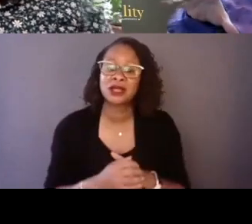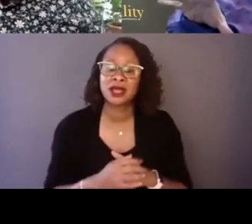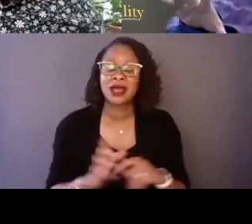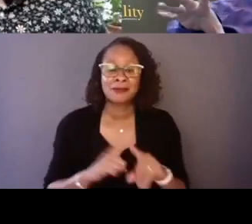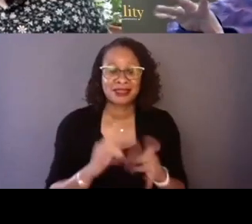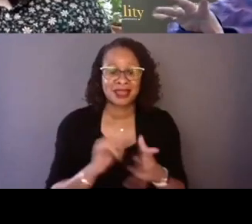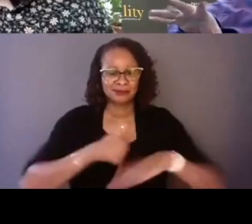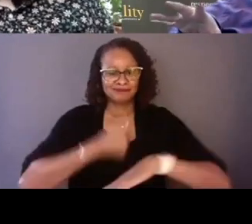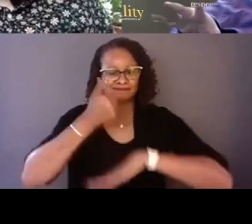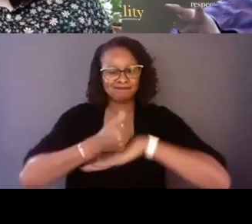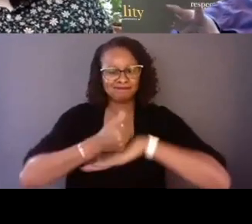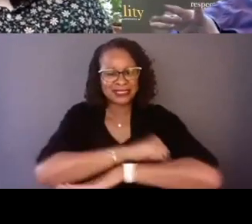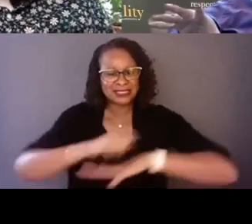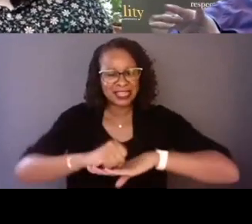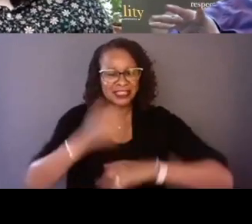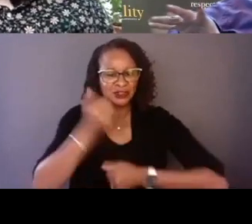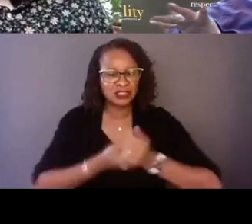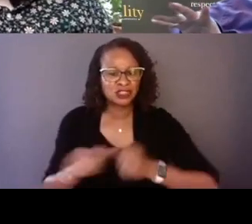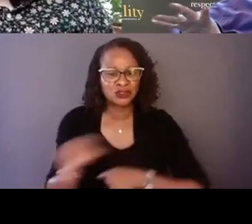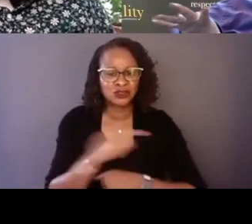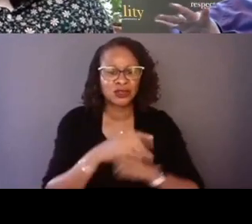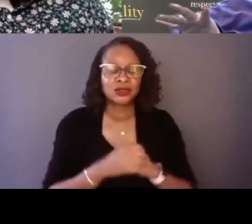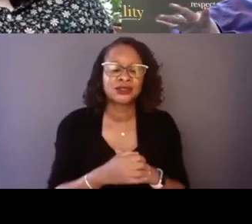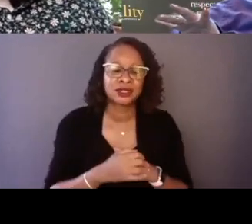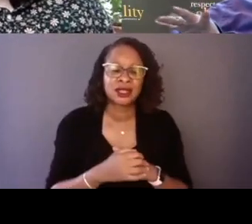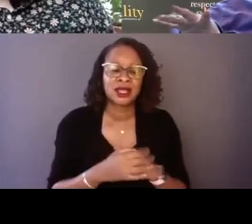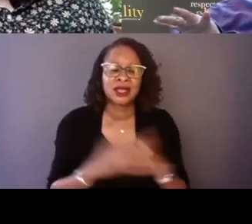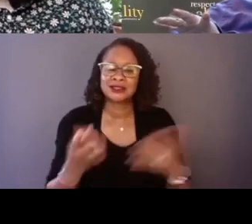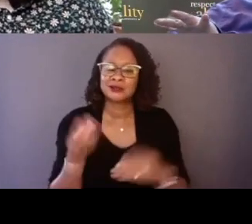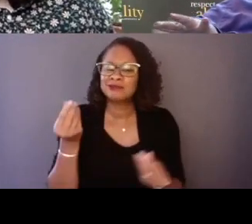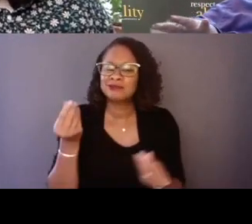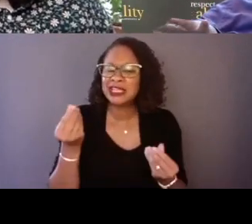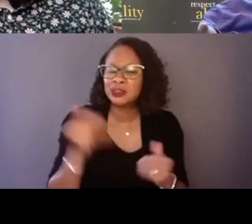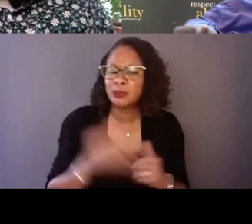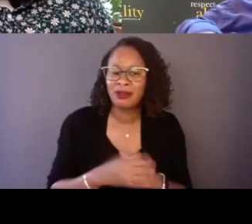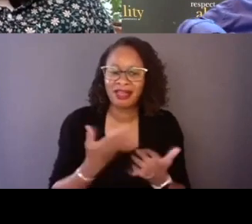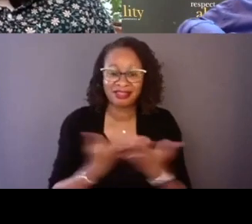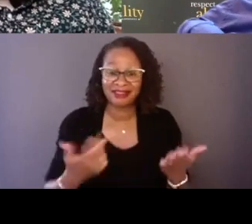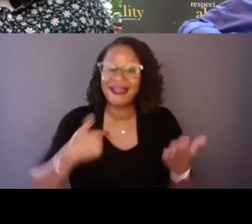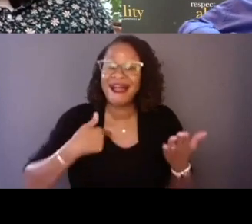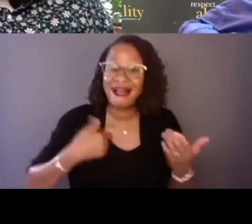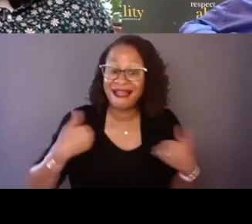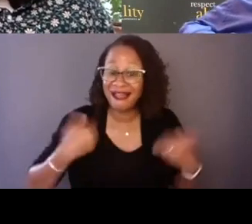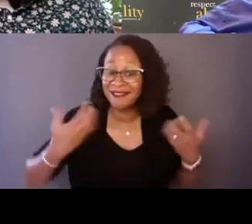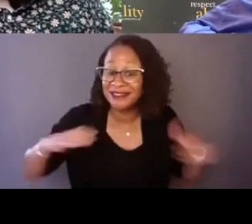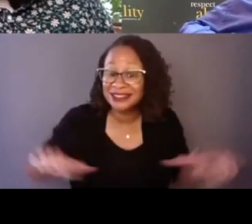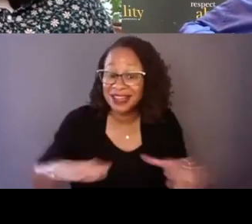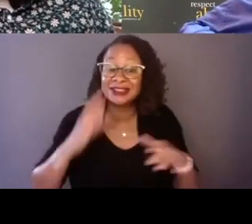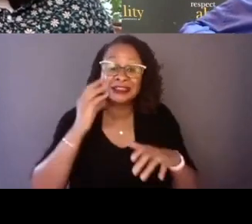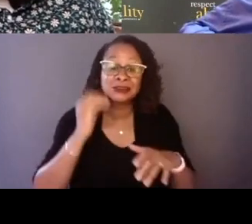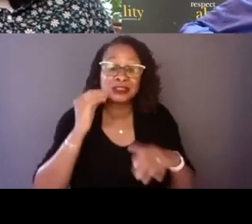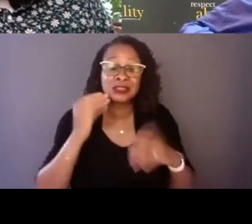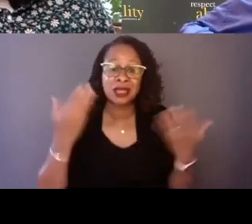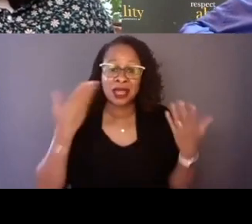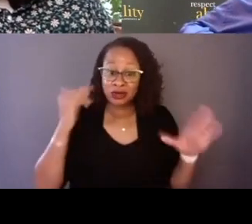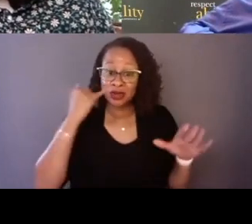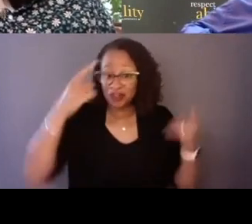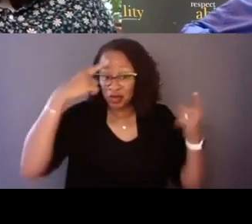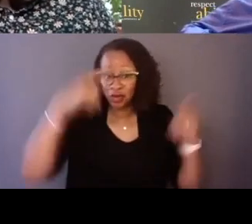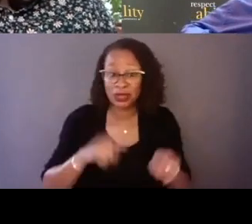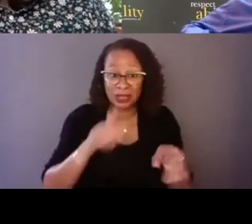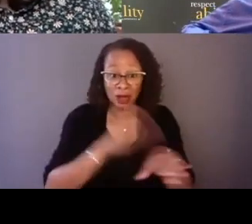the stage for each of you of, here's a tangible thing that I have done. And I'm not sure if y'all agreed on an order